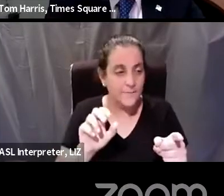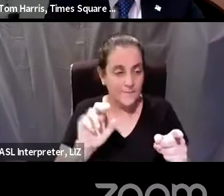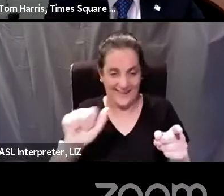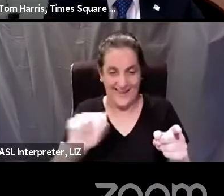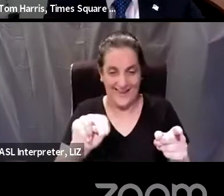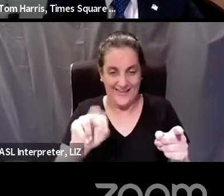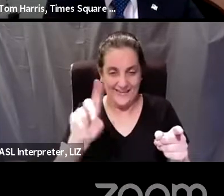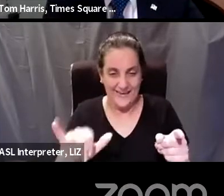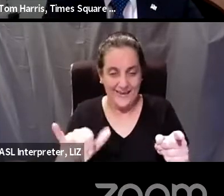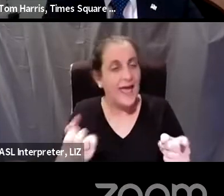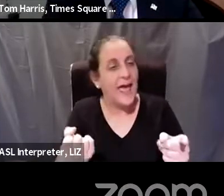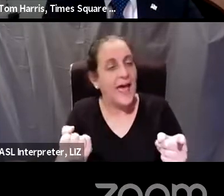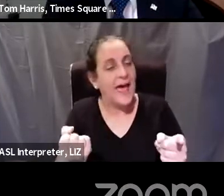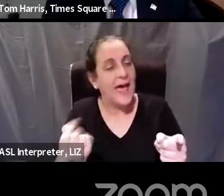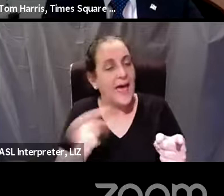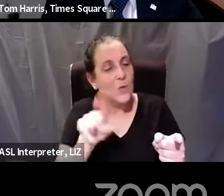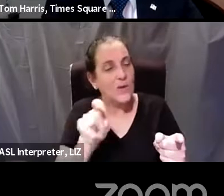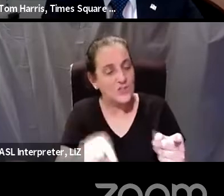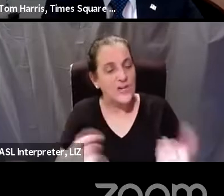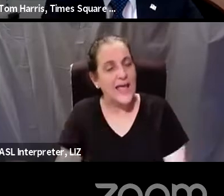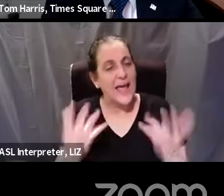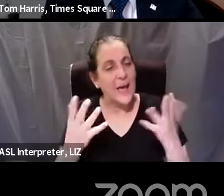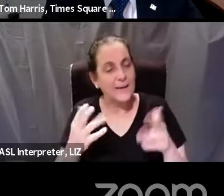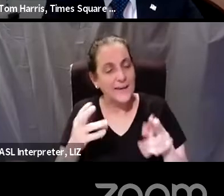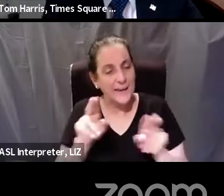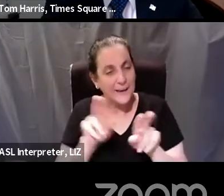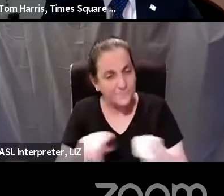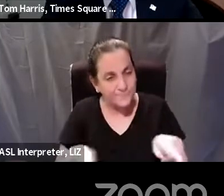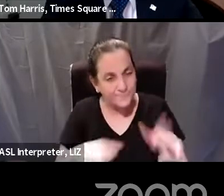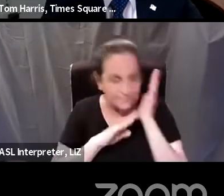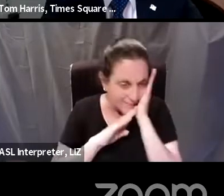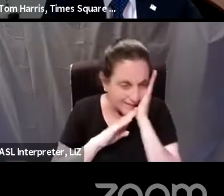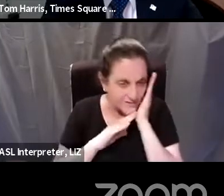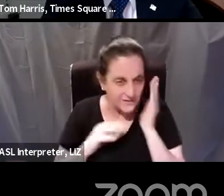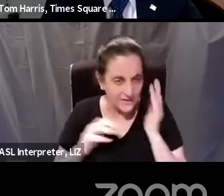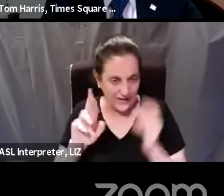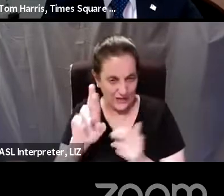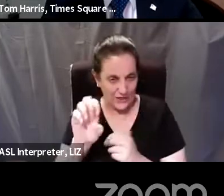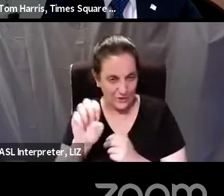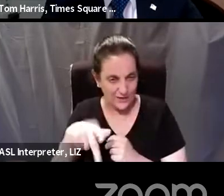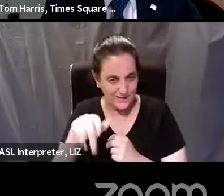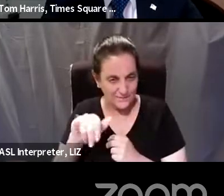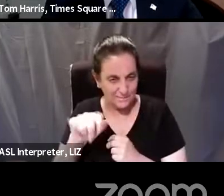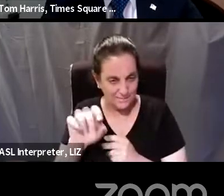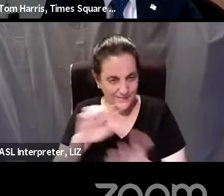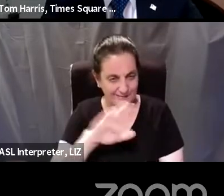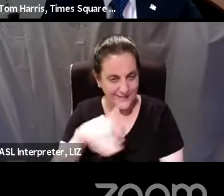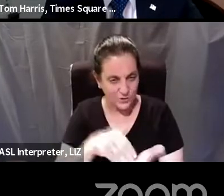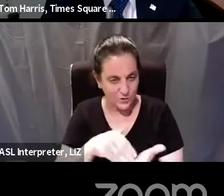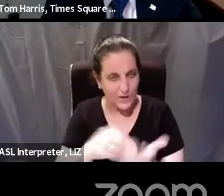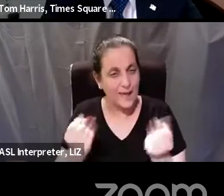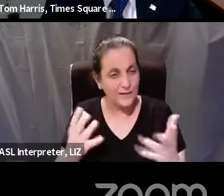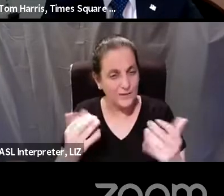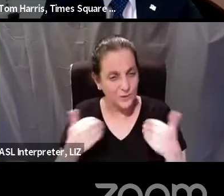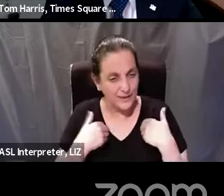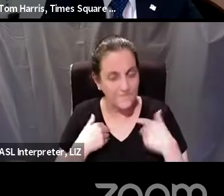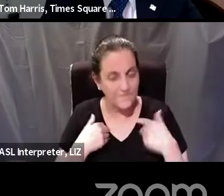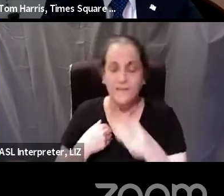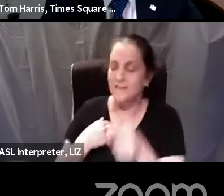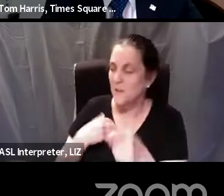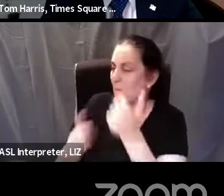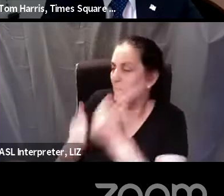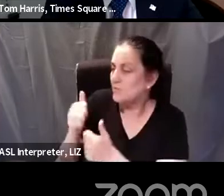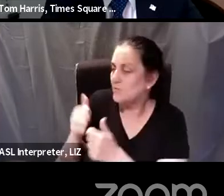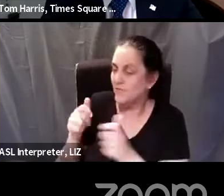How many beds in, I mean, is that a teeny tiny thing? How many beds in respite centers are there throughout the city? They're small. They